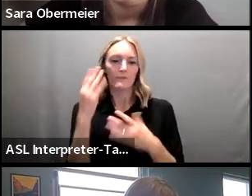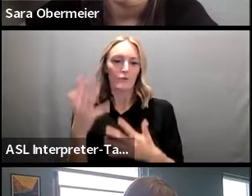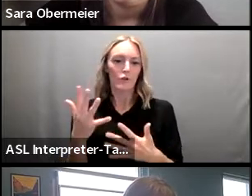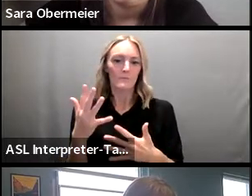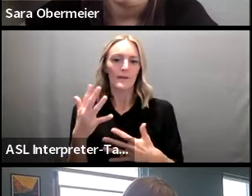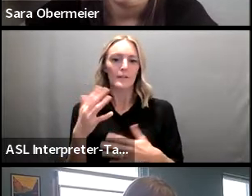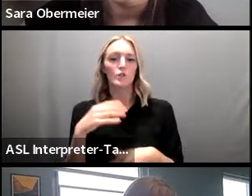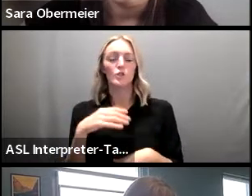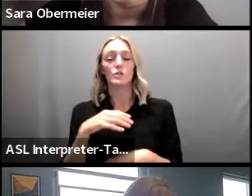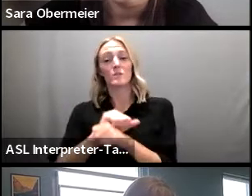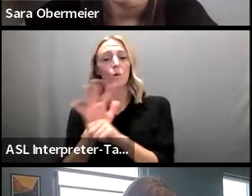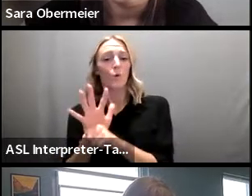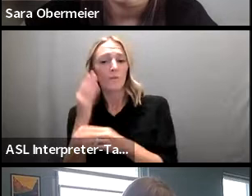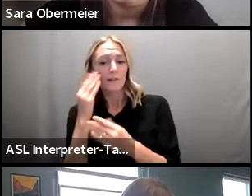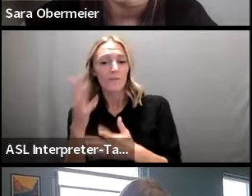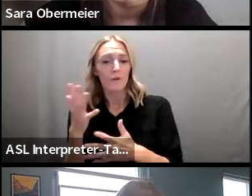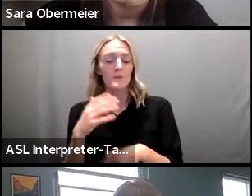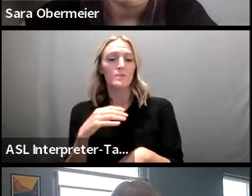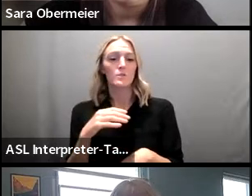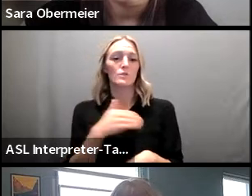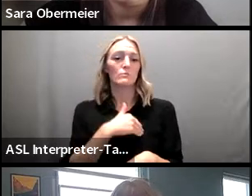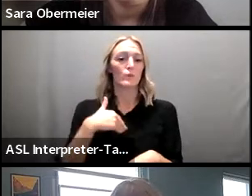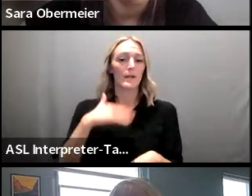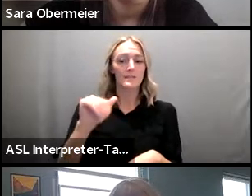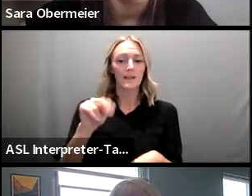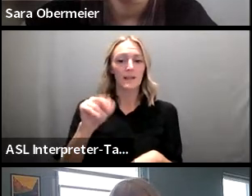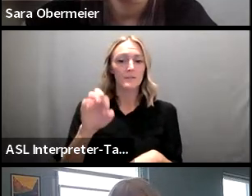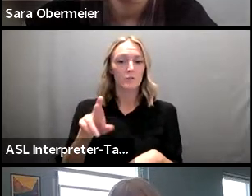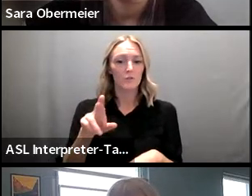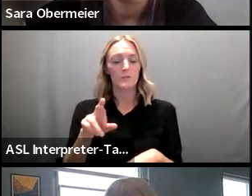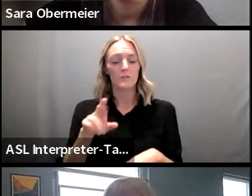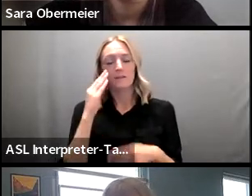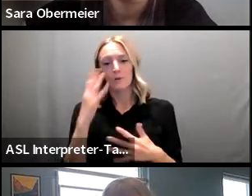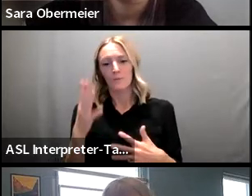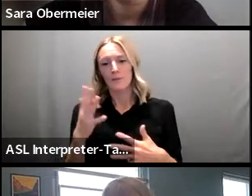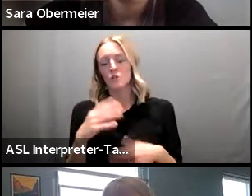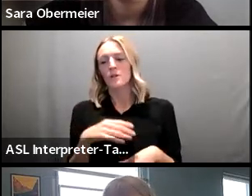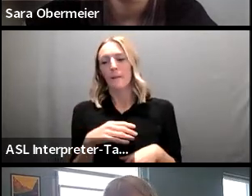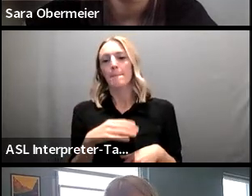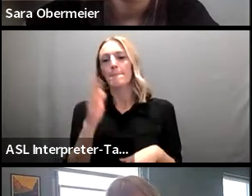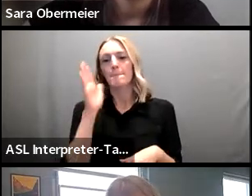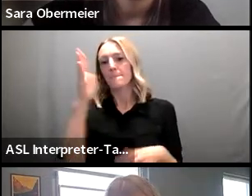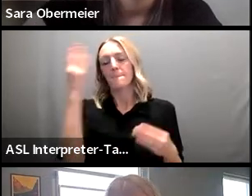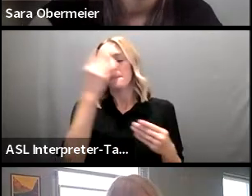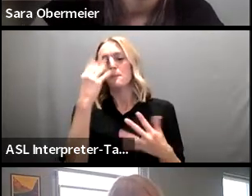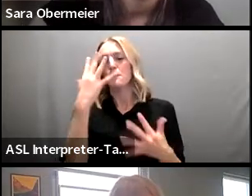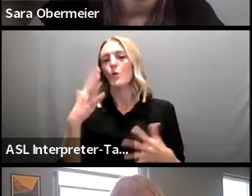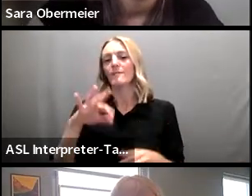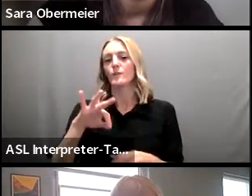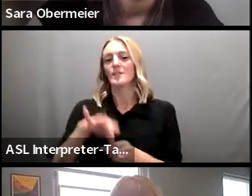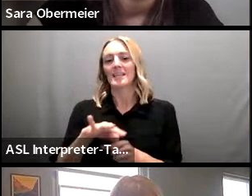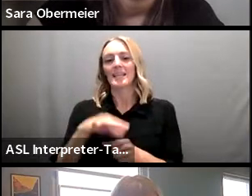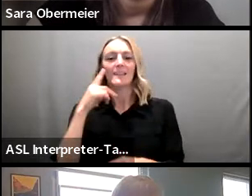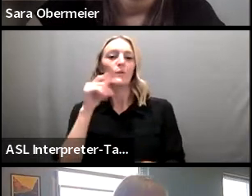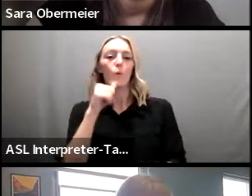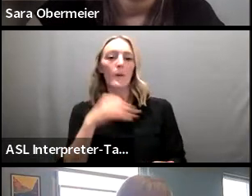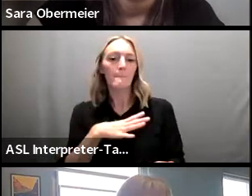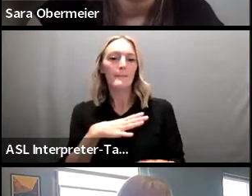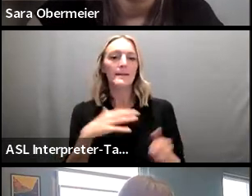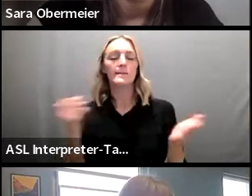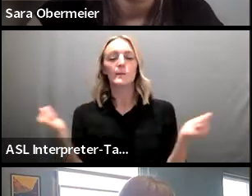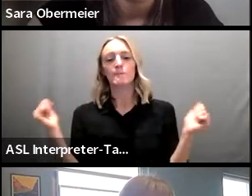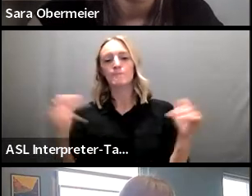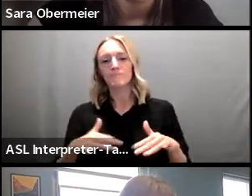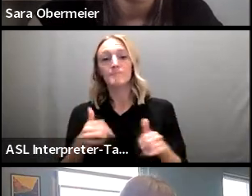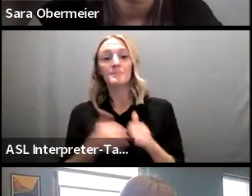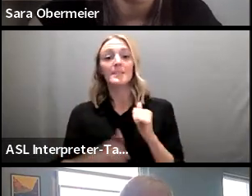COVID information as well as breast cancer information. And it'll be a beautiful tea for ladies to be able to come out. Each